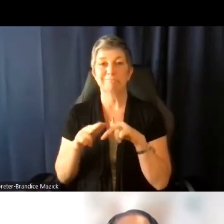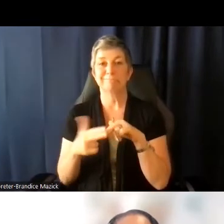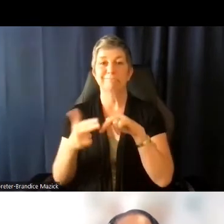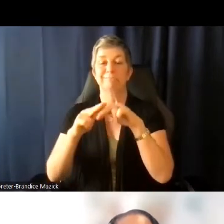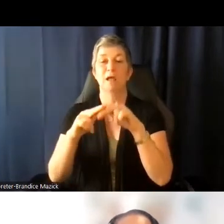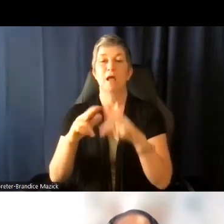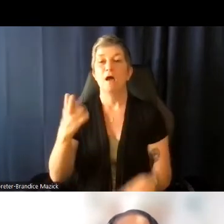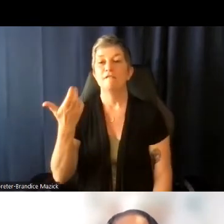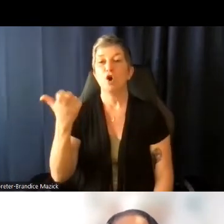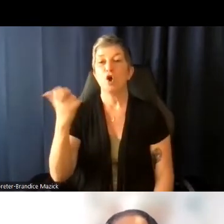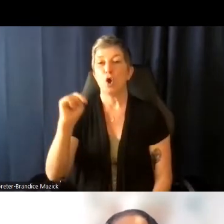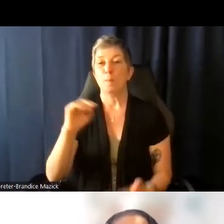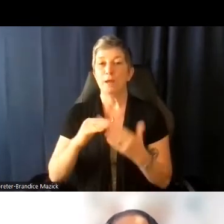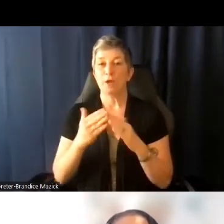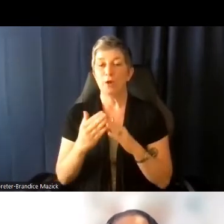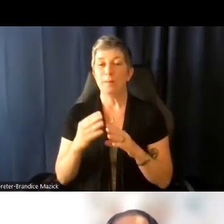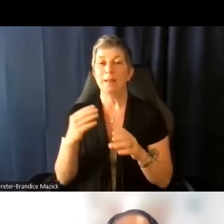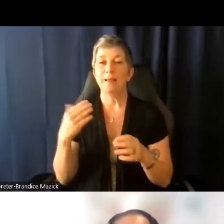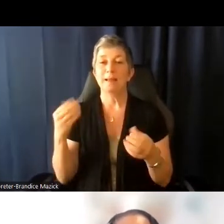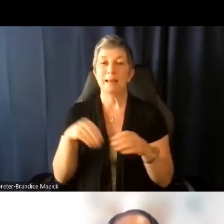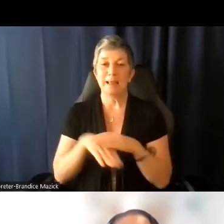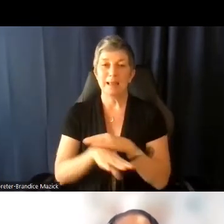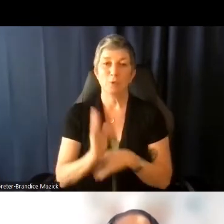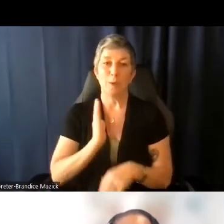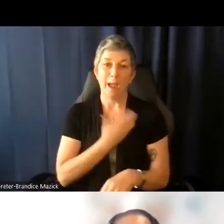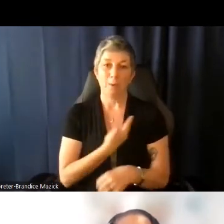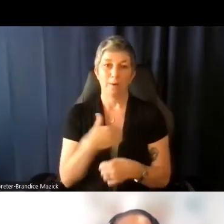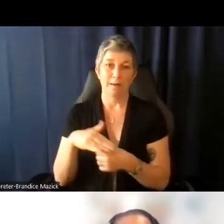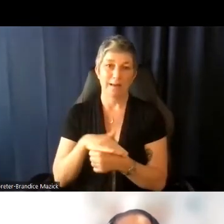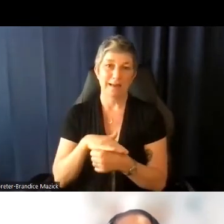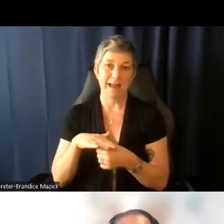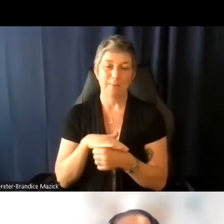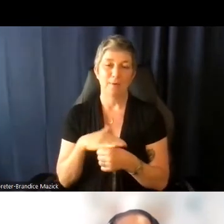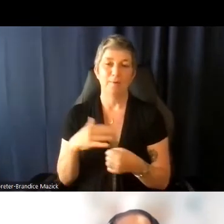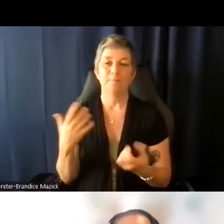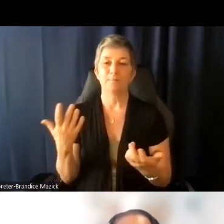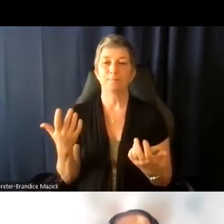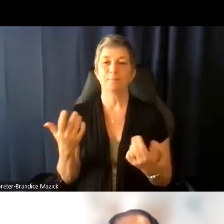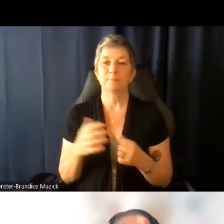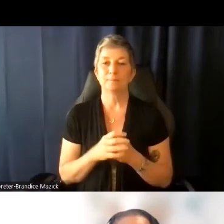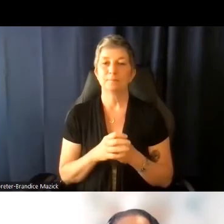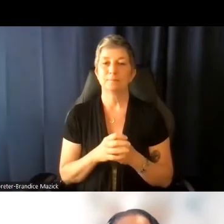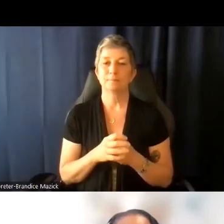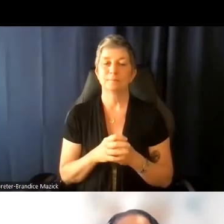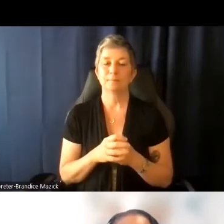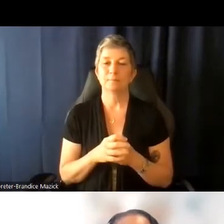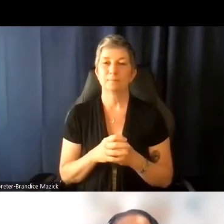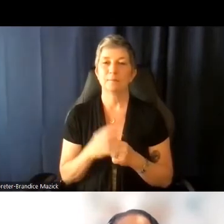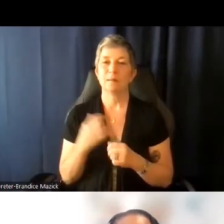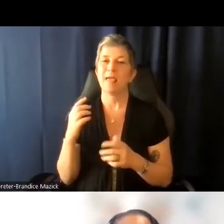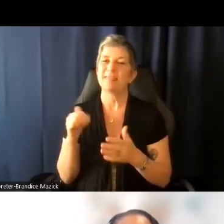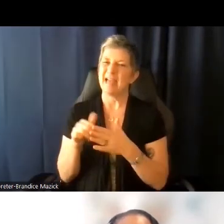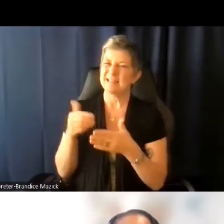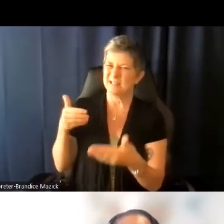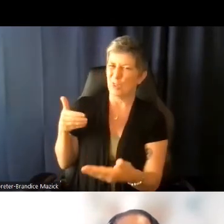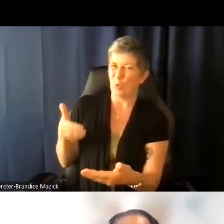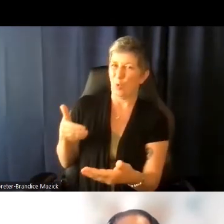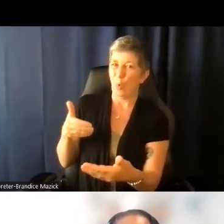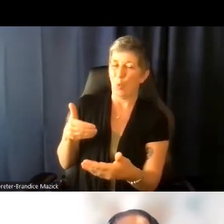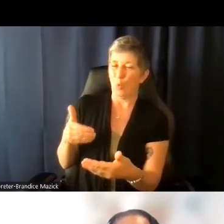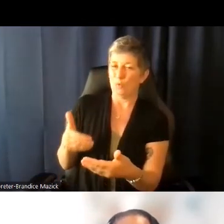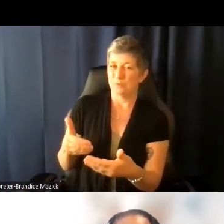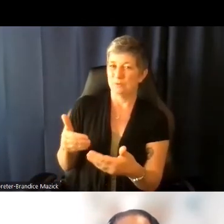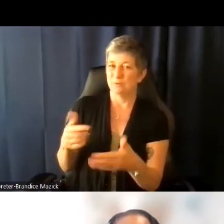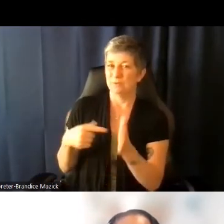communities into our neighborhood, then we're starting to get closer to having